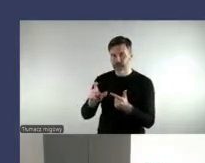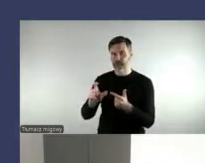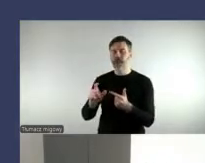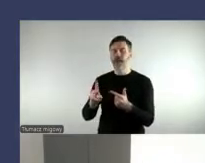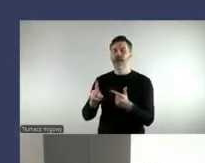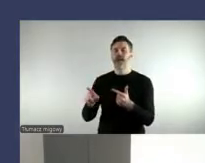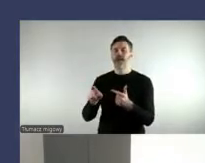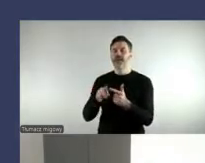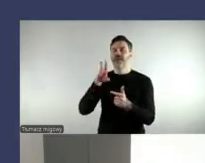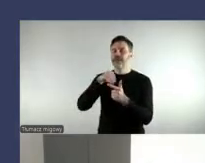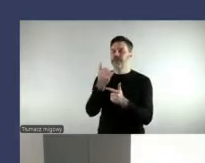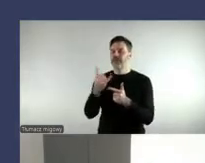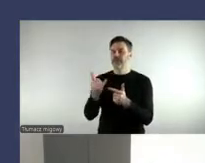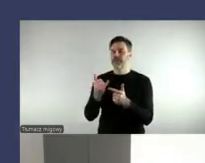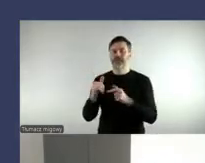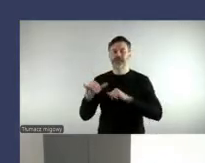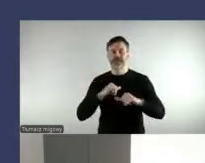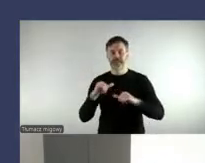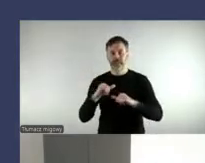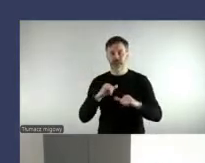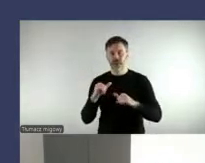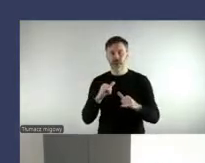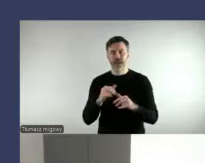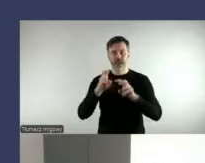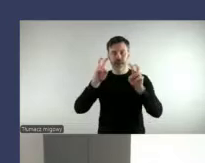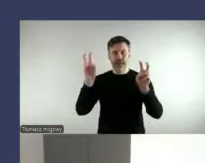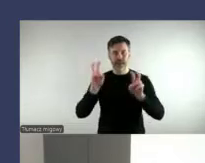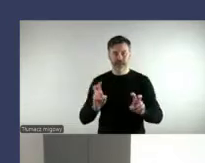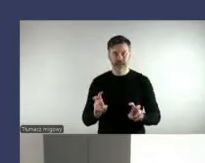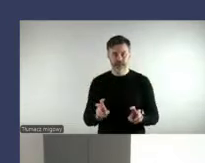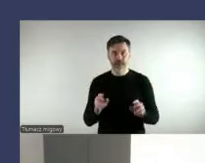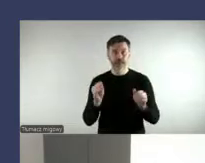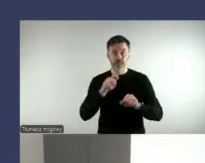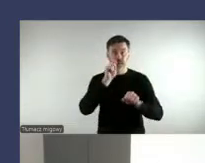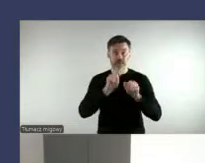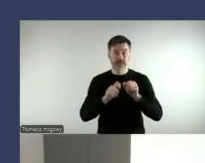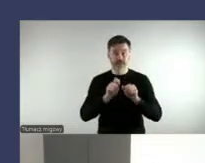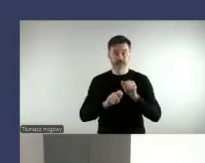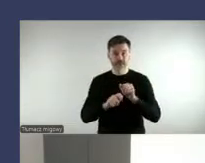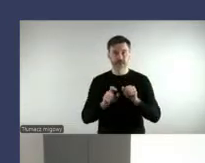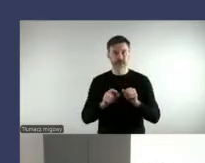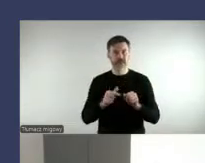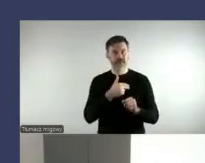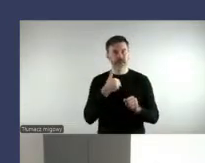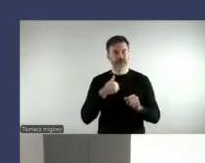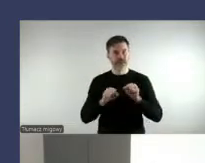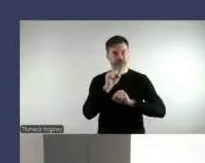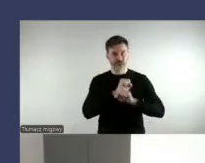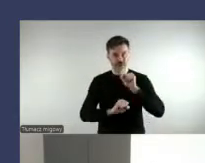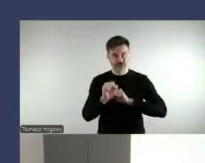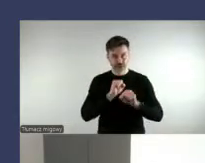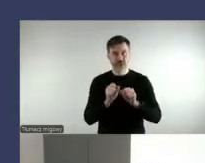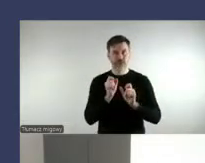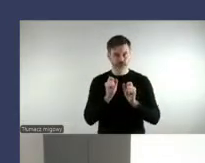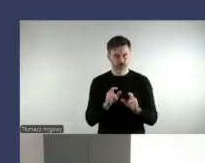Of course, all the crisis management services took place. So you can follow our trainings, our activities,